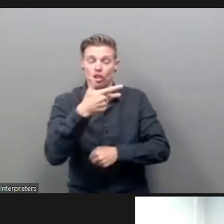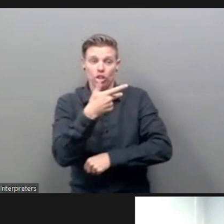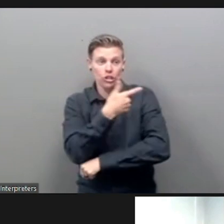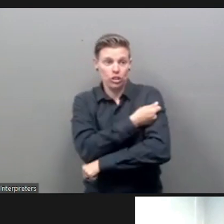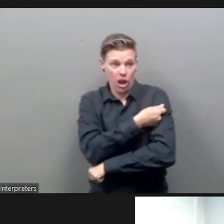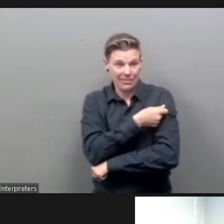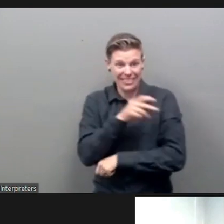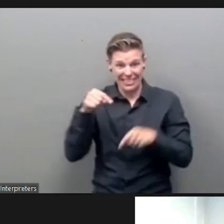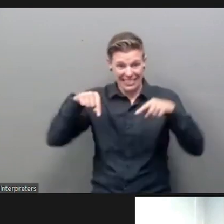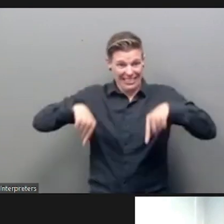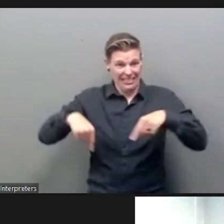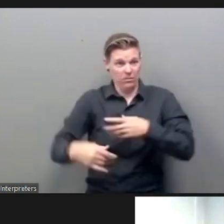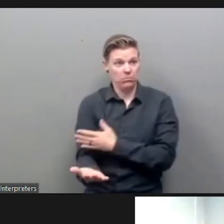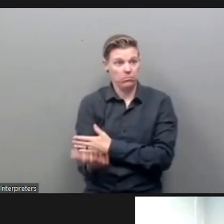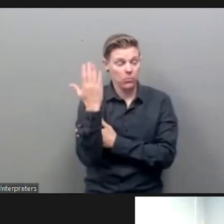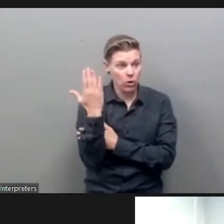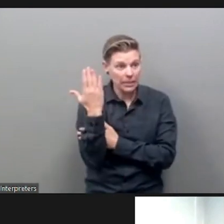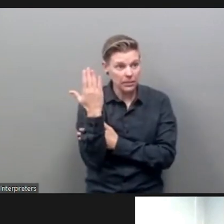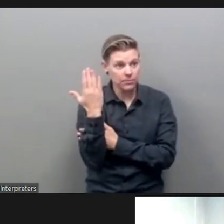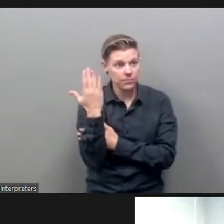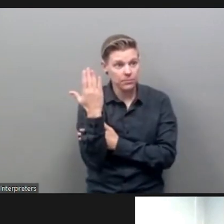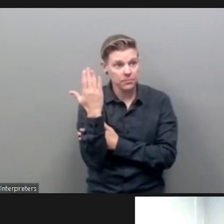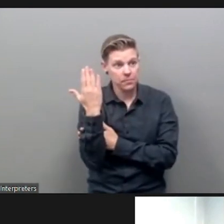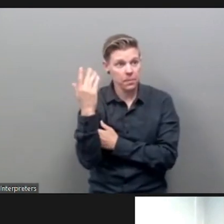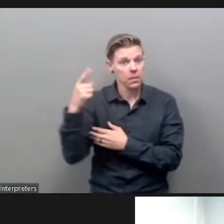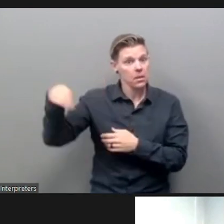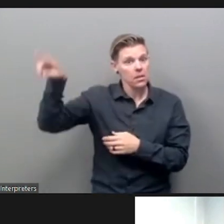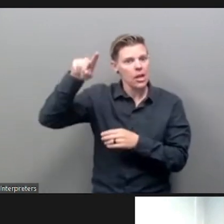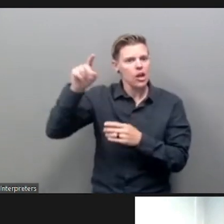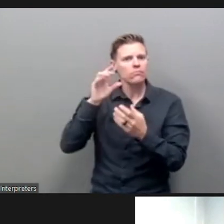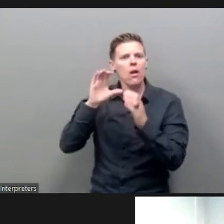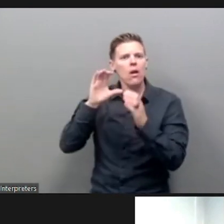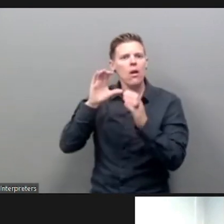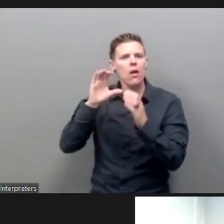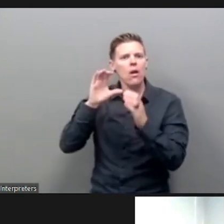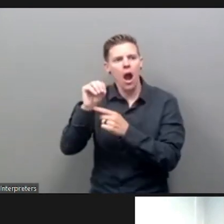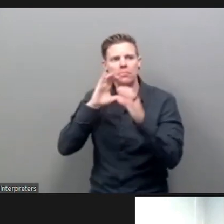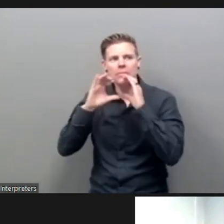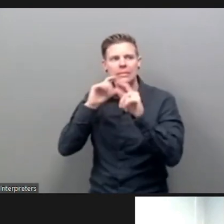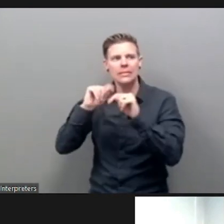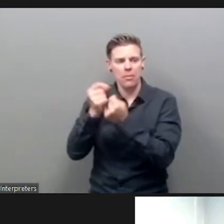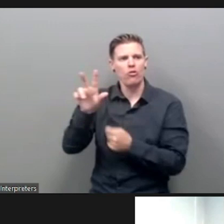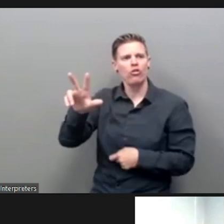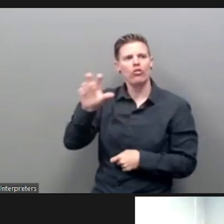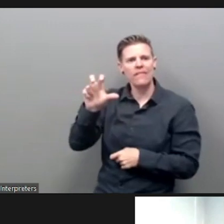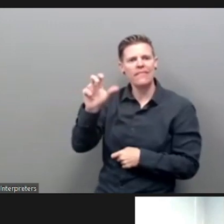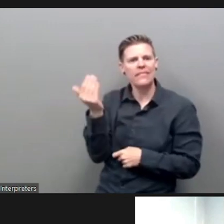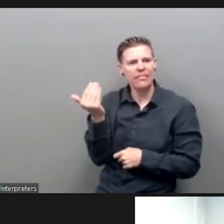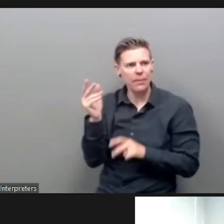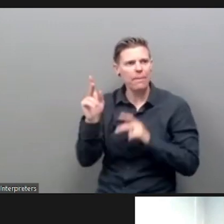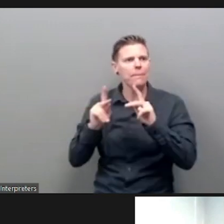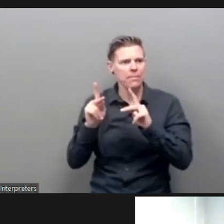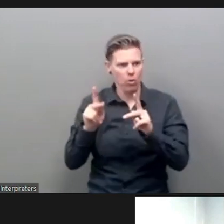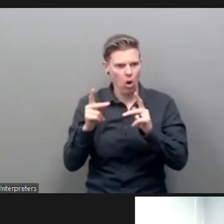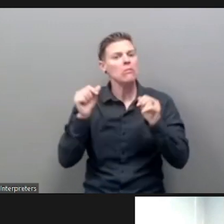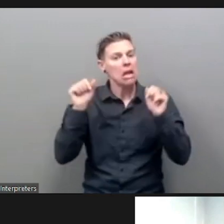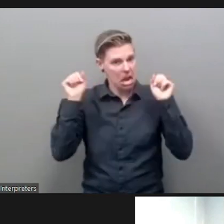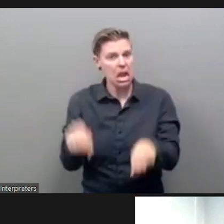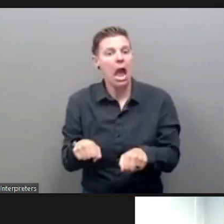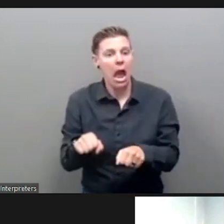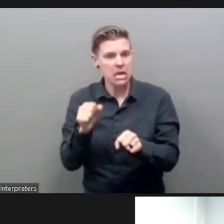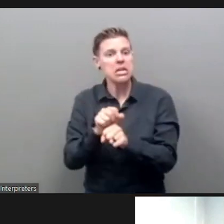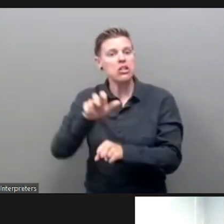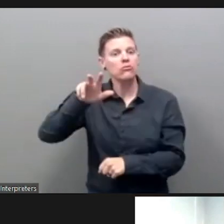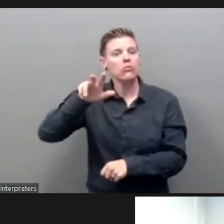her that about 350,000 New Mexicans are currently eligible for the Pfizer booster shot. And according to the vaccine dashboard,